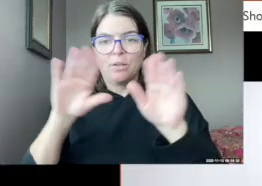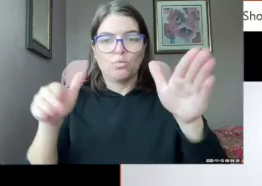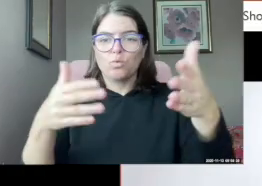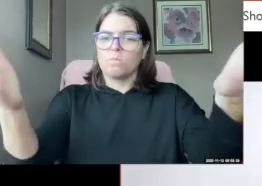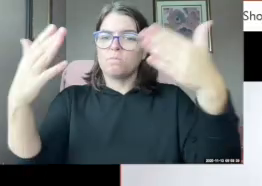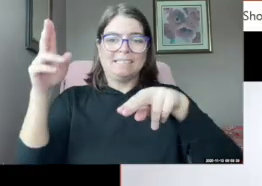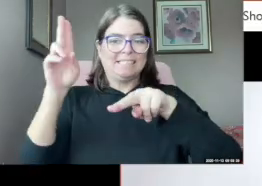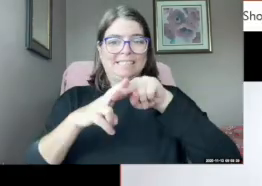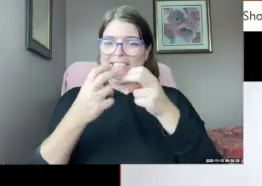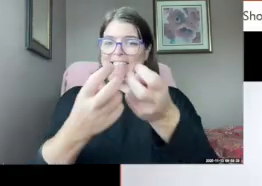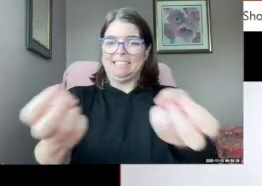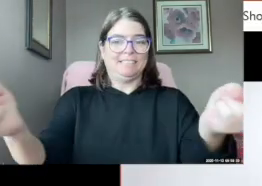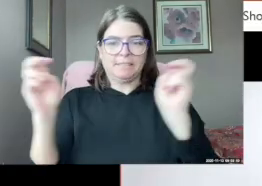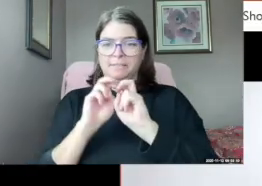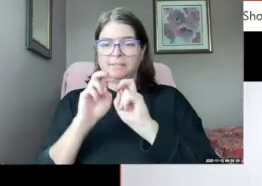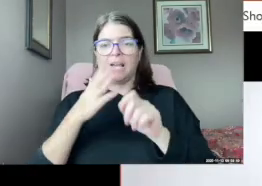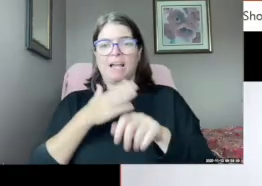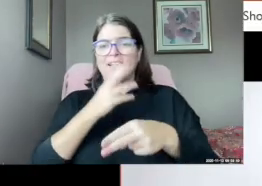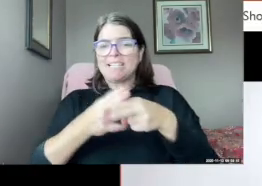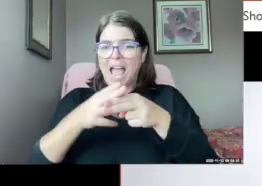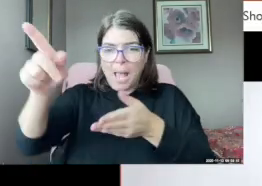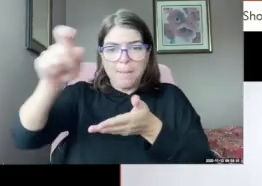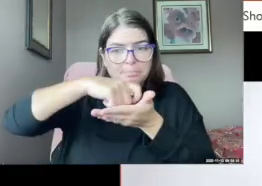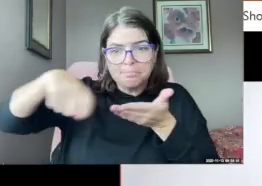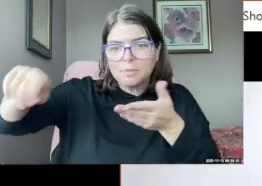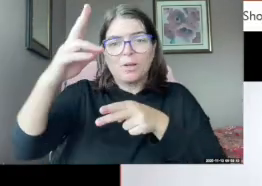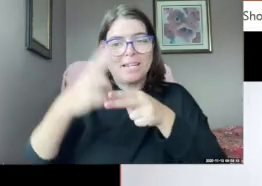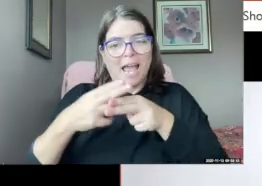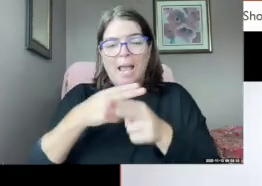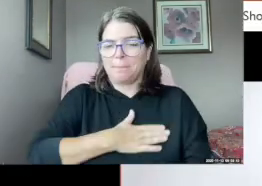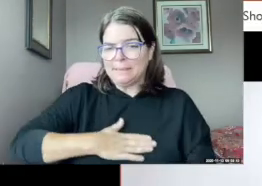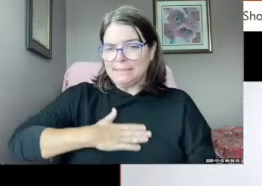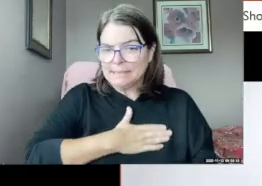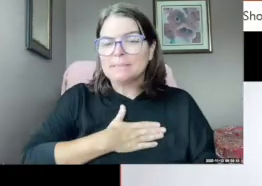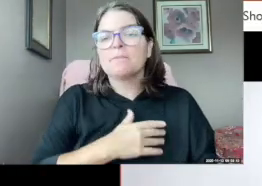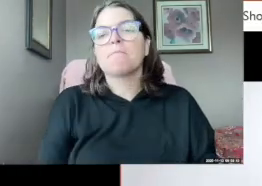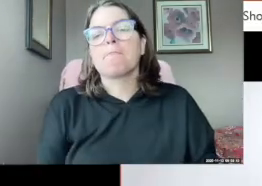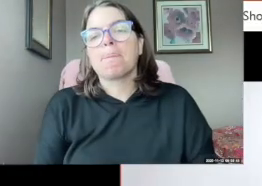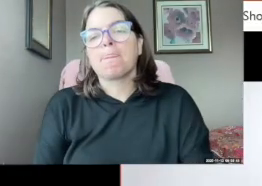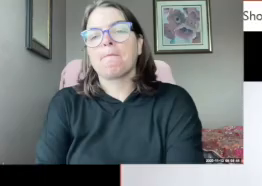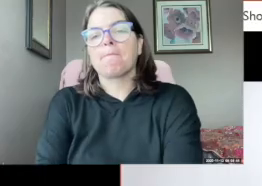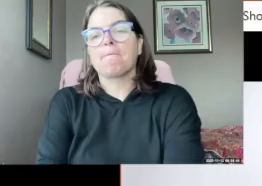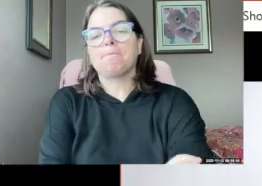for those of you coming in. And there are nameplates for you to write your name on too.